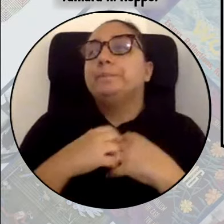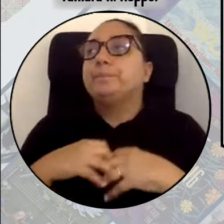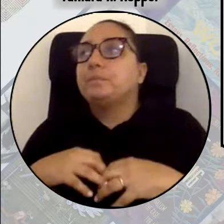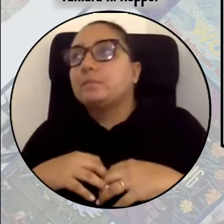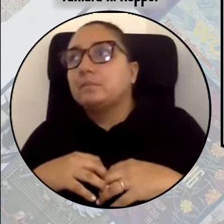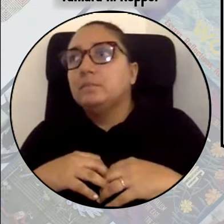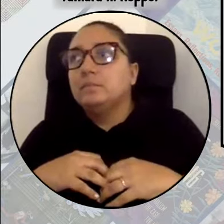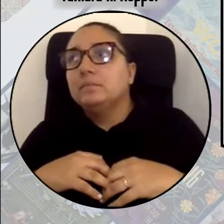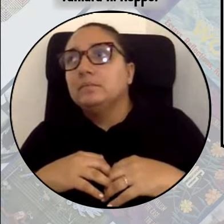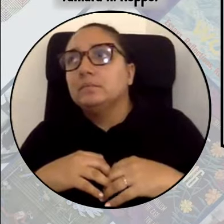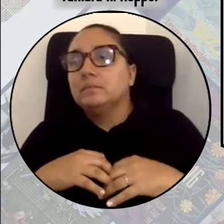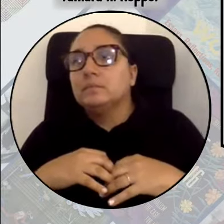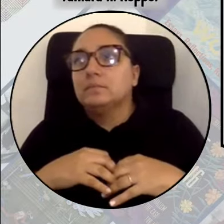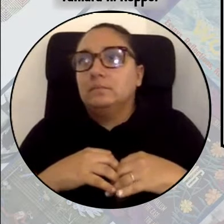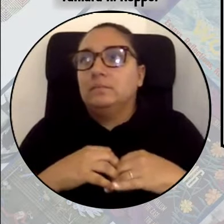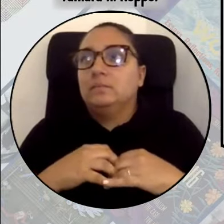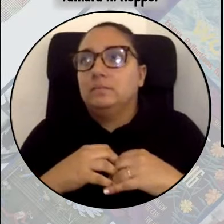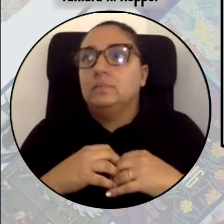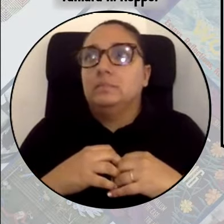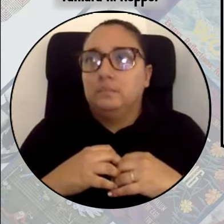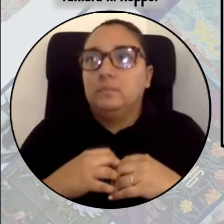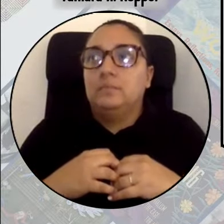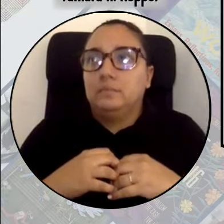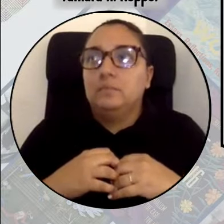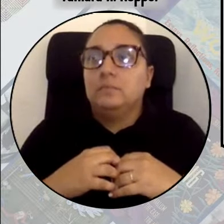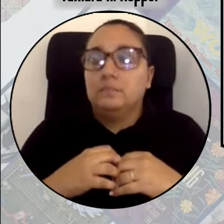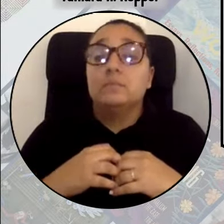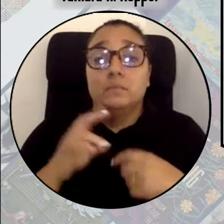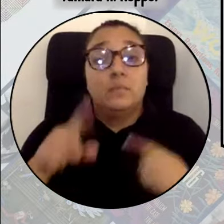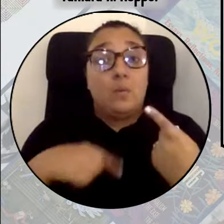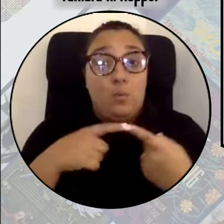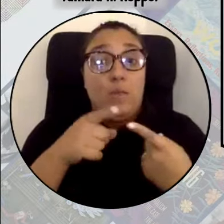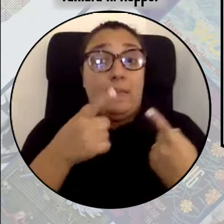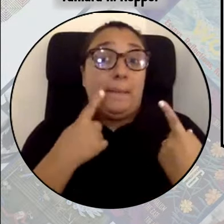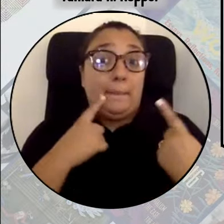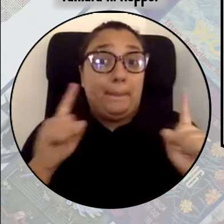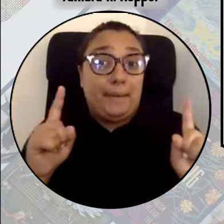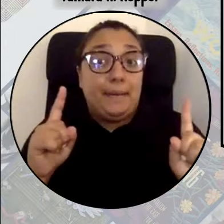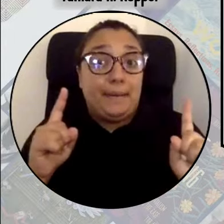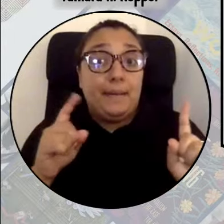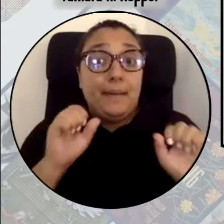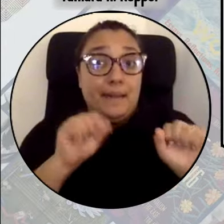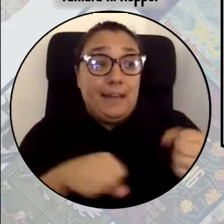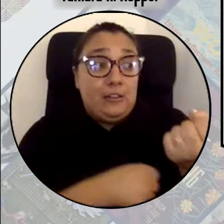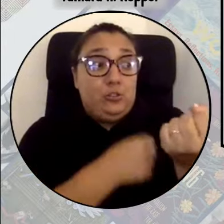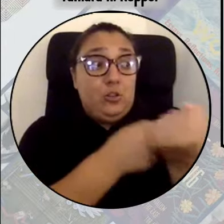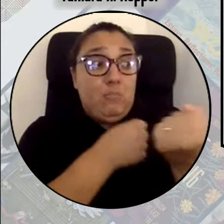people eventually might be able to legally sponsor family members, it's because